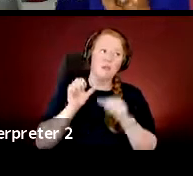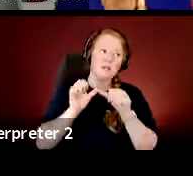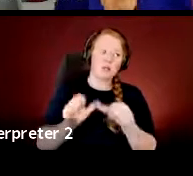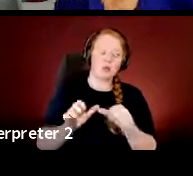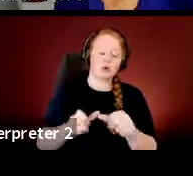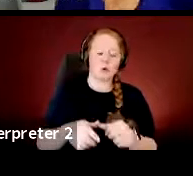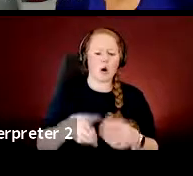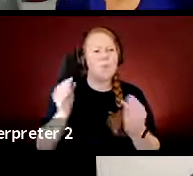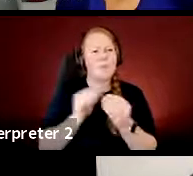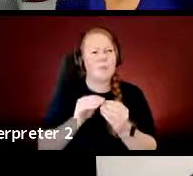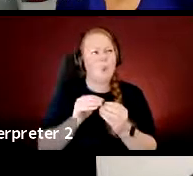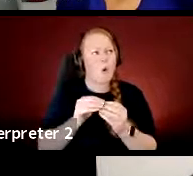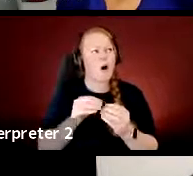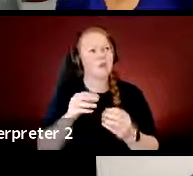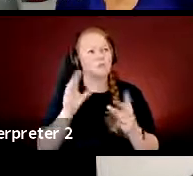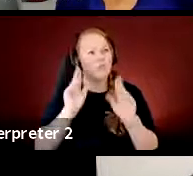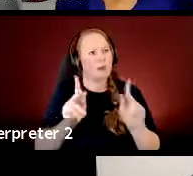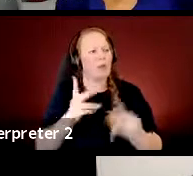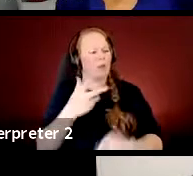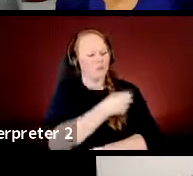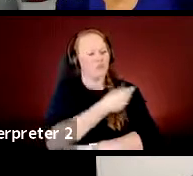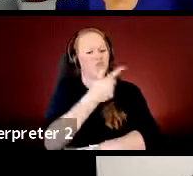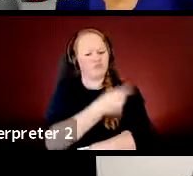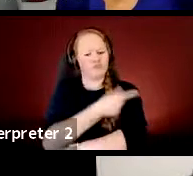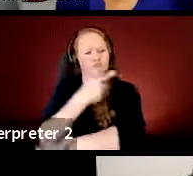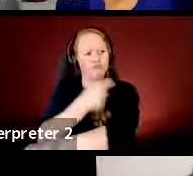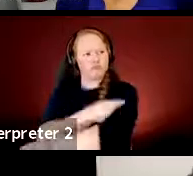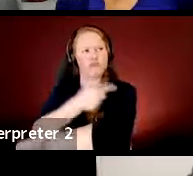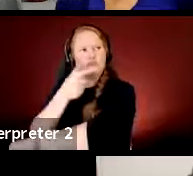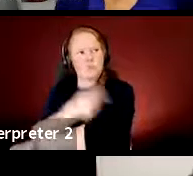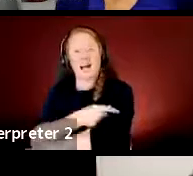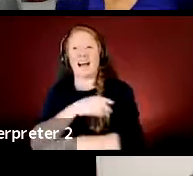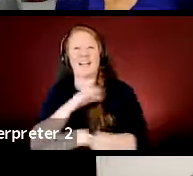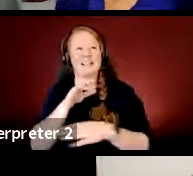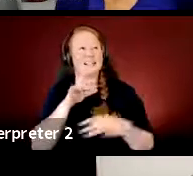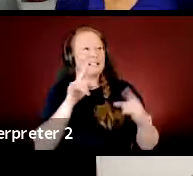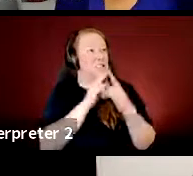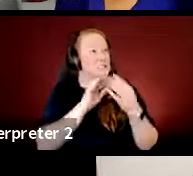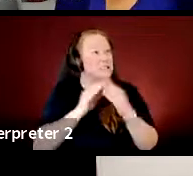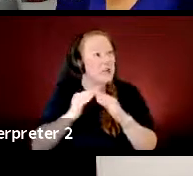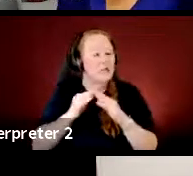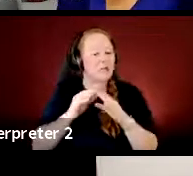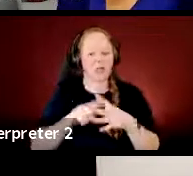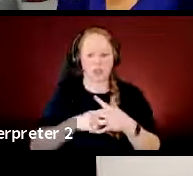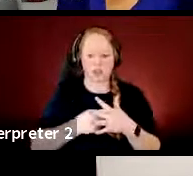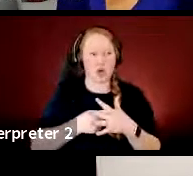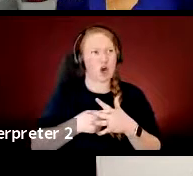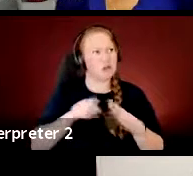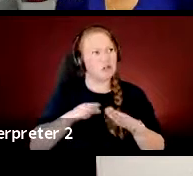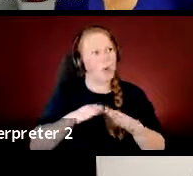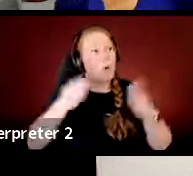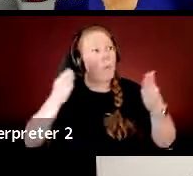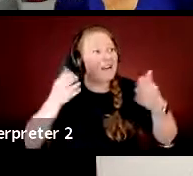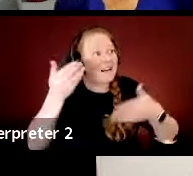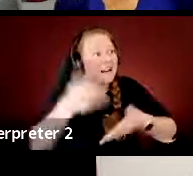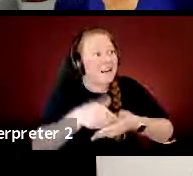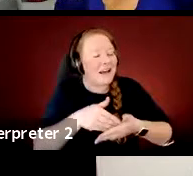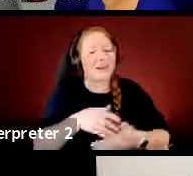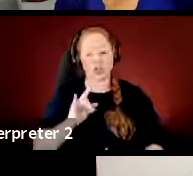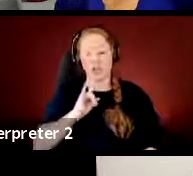city beginning reopening, it will be janitors like myself who will be an essential part of rebuilding our